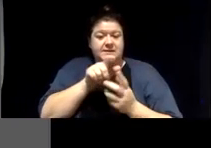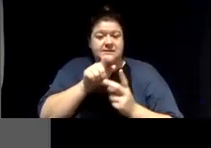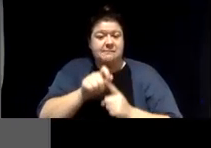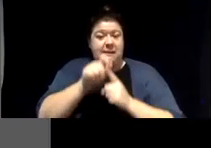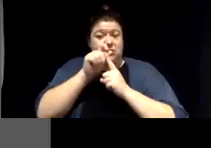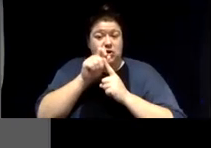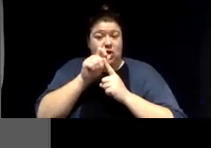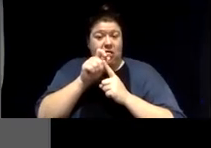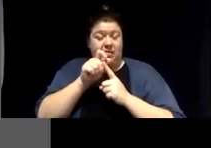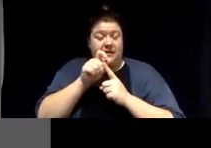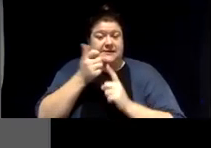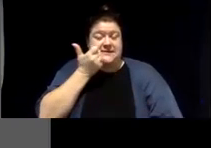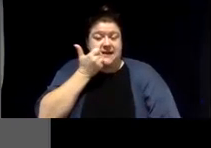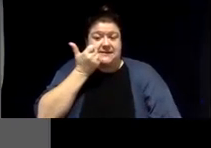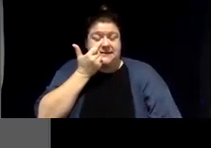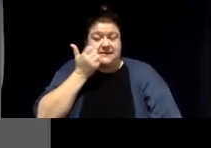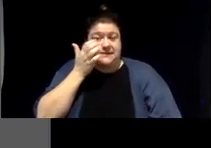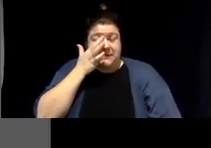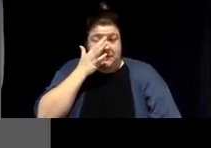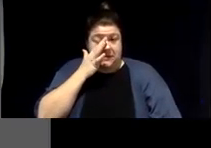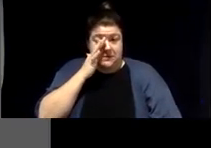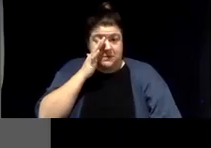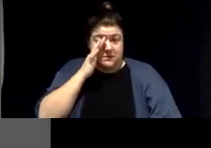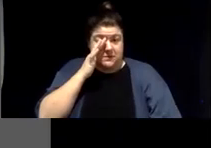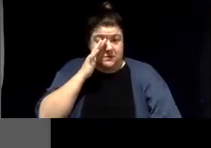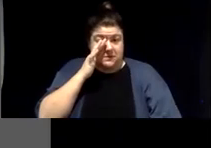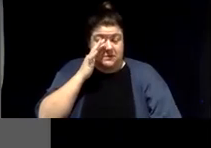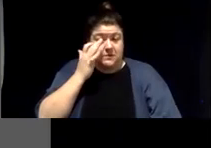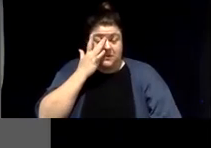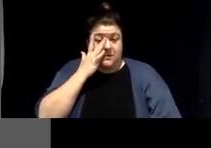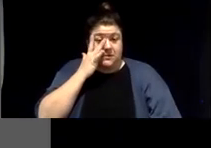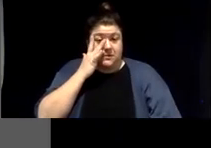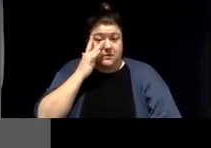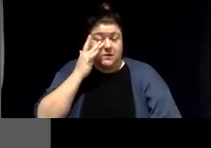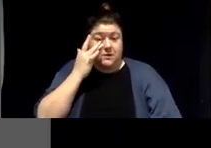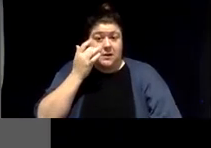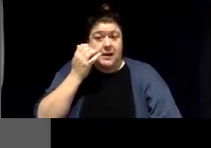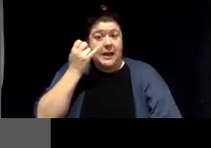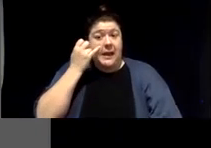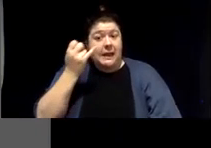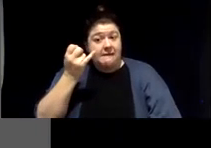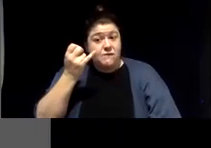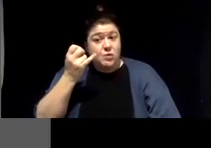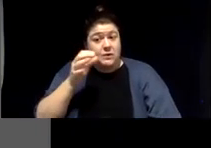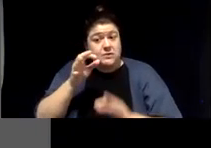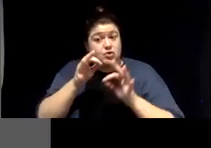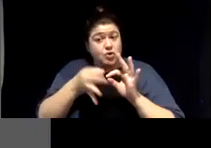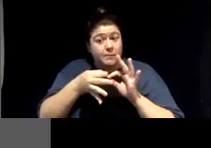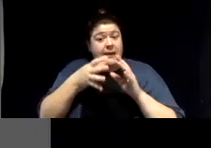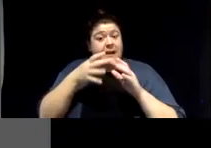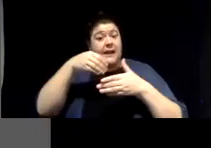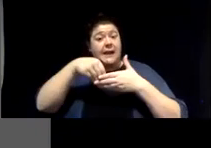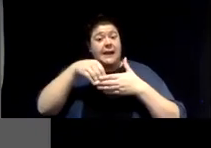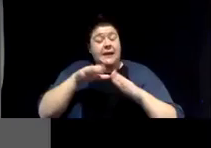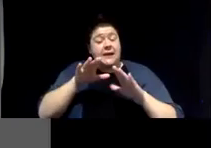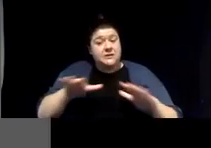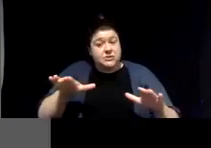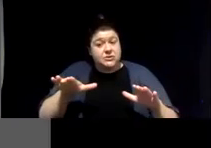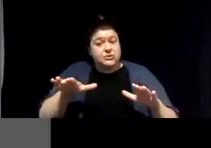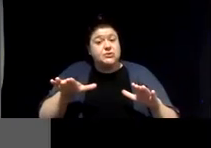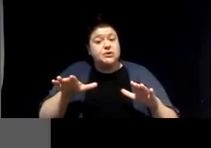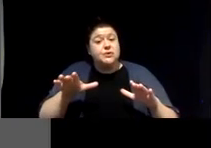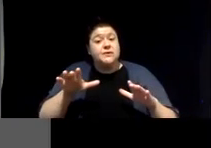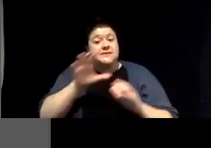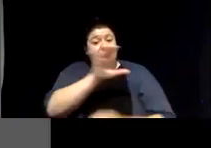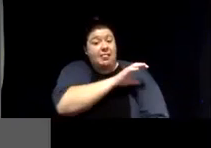of problems. Pediatric, if you go interpret at a pediatric clinic, they often lay the children down rather than